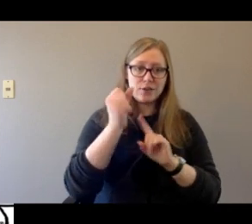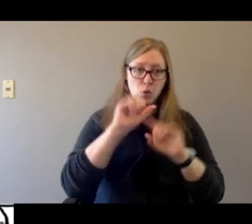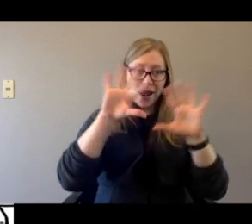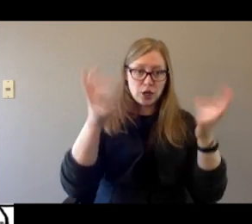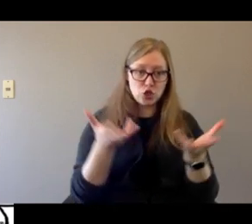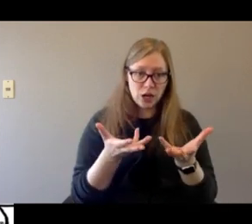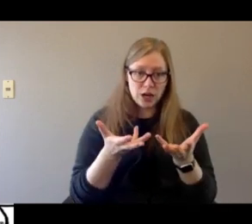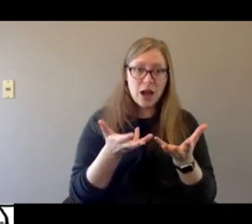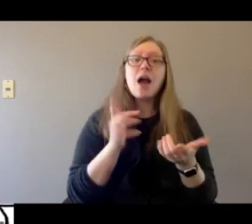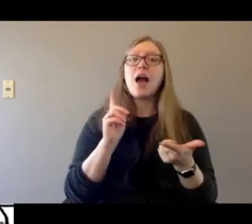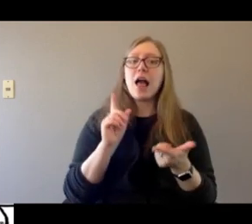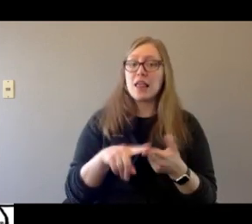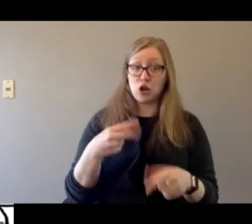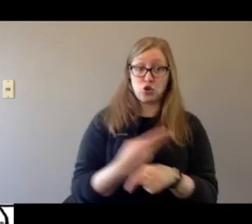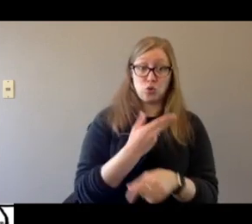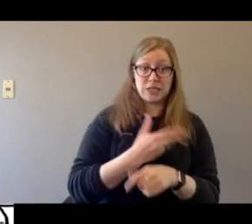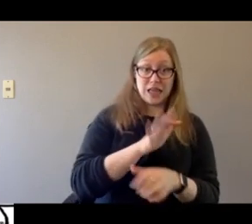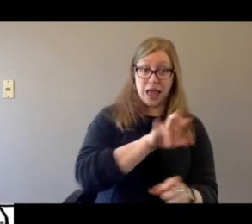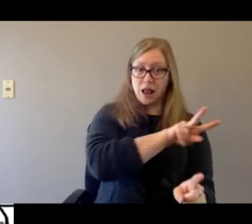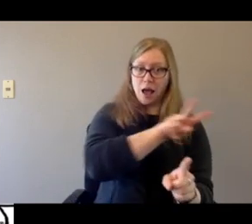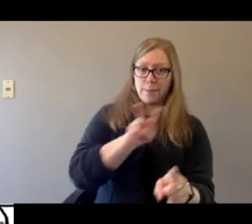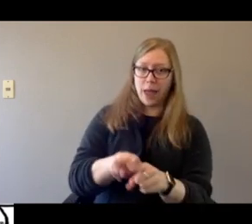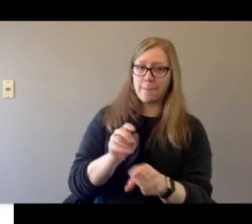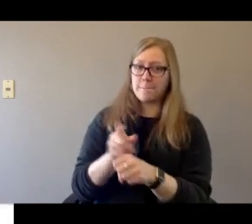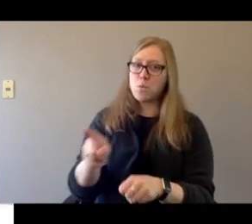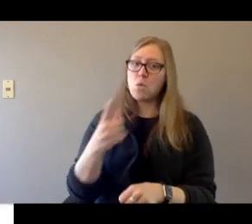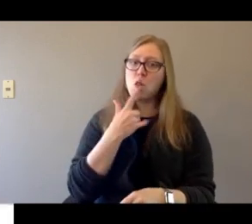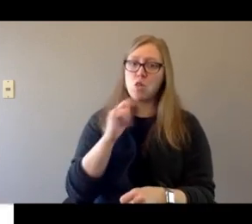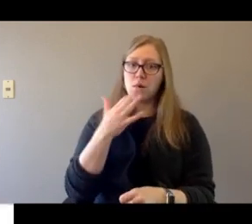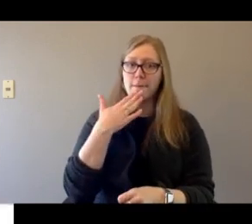That's the straw man fallacy.